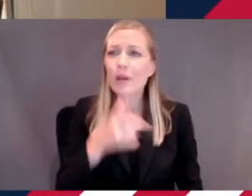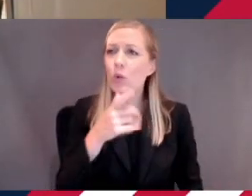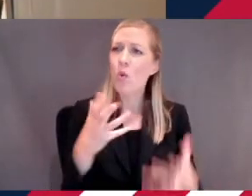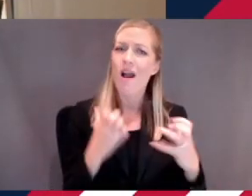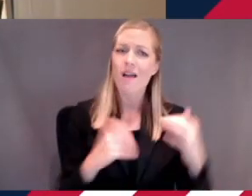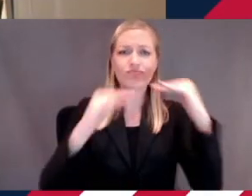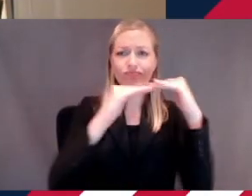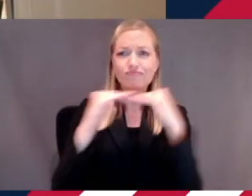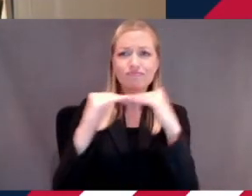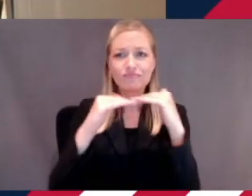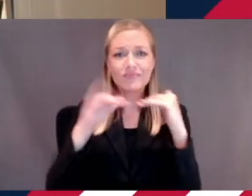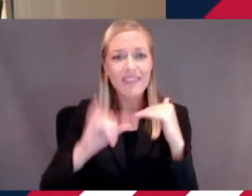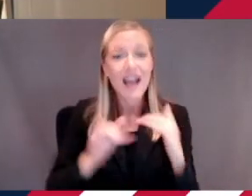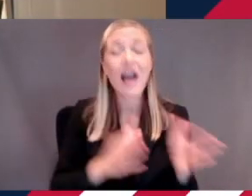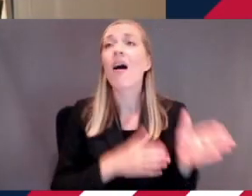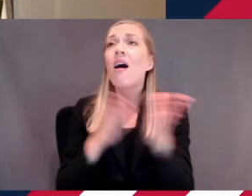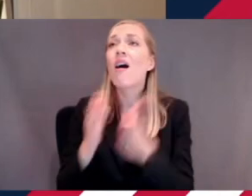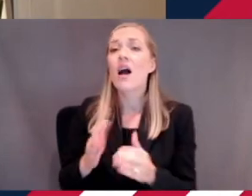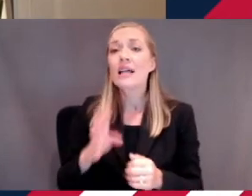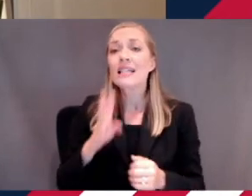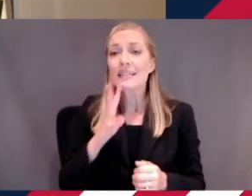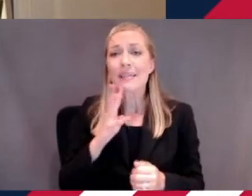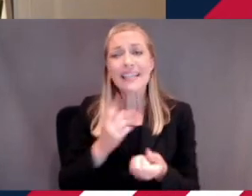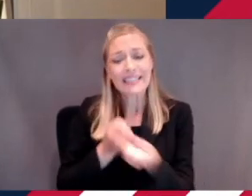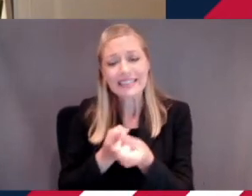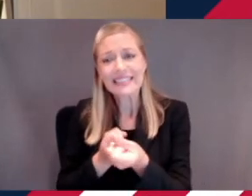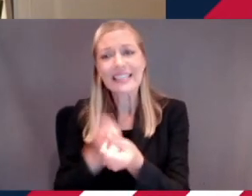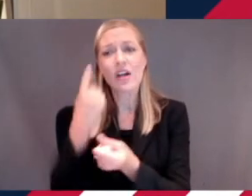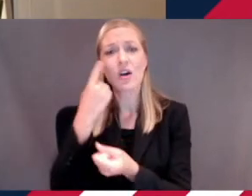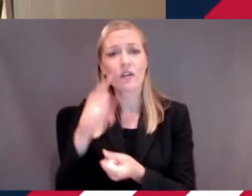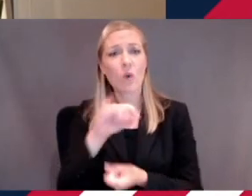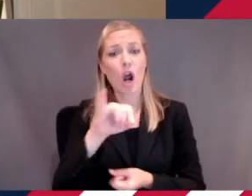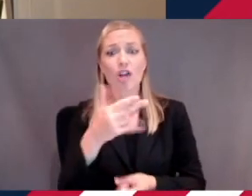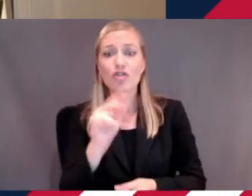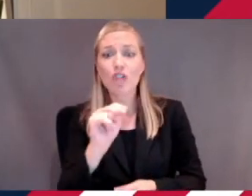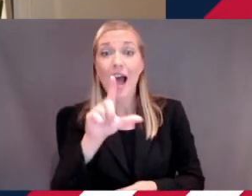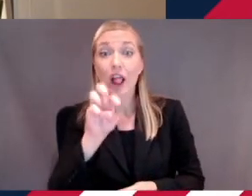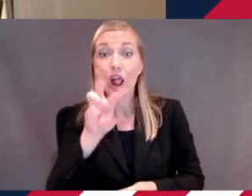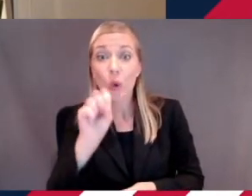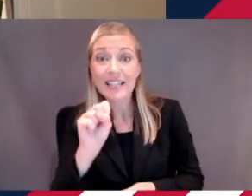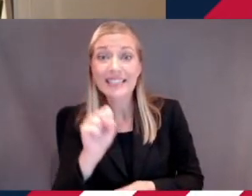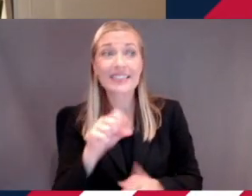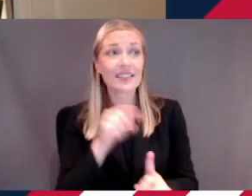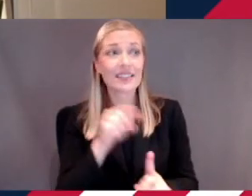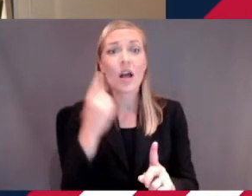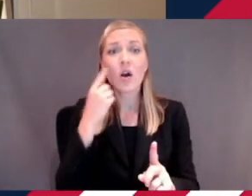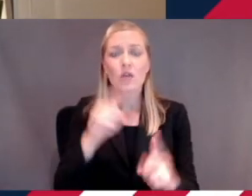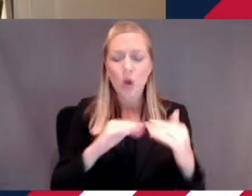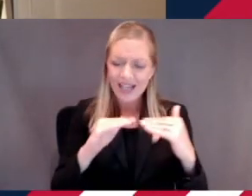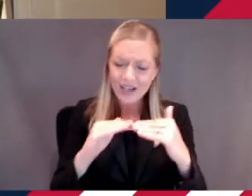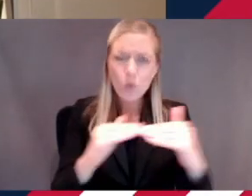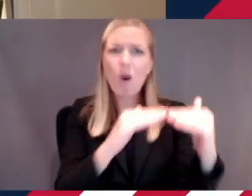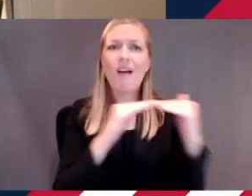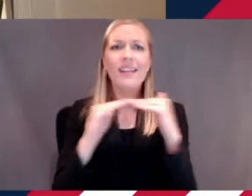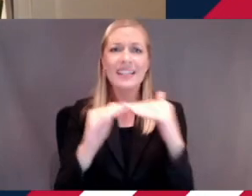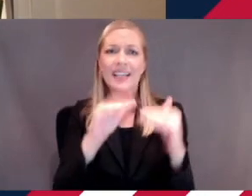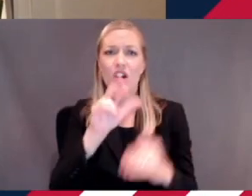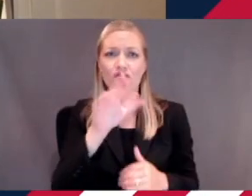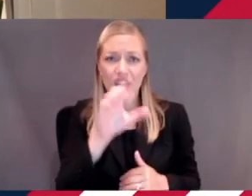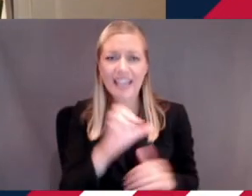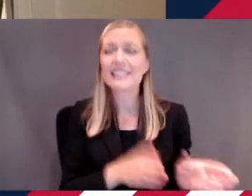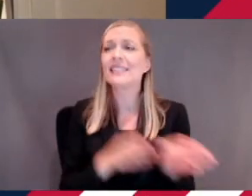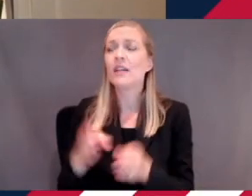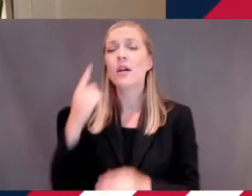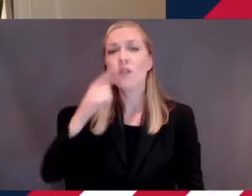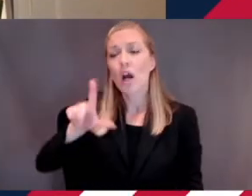more perfect union, fighting for the LGBTQ activists, pushing for the full equality they deserve, for the dreamer